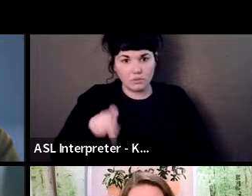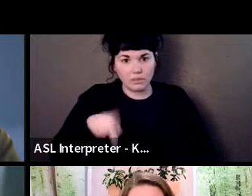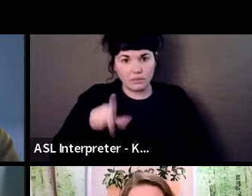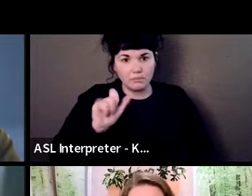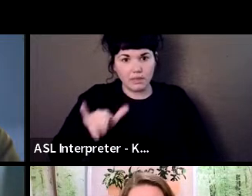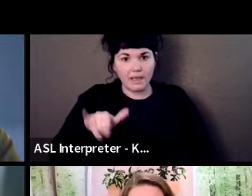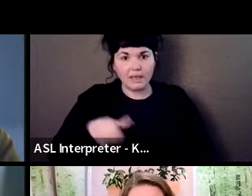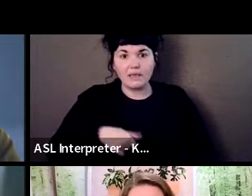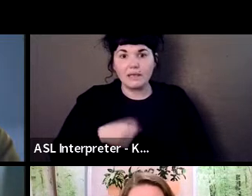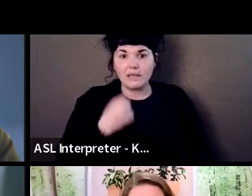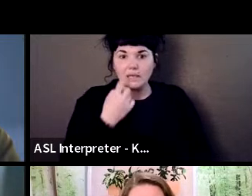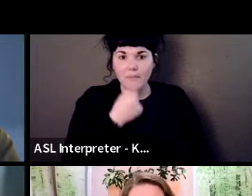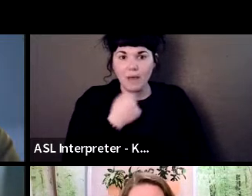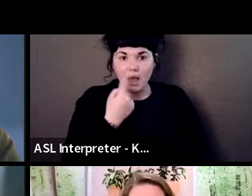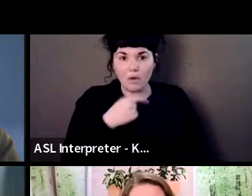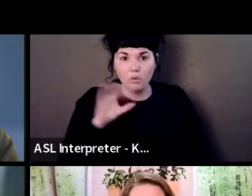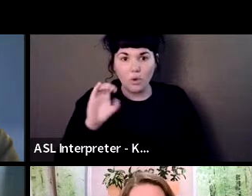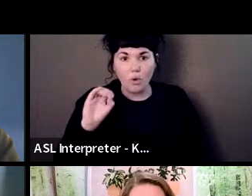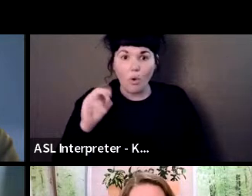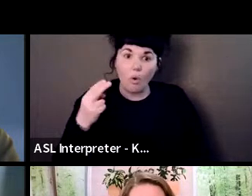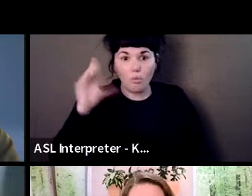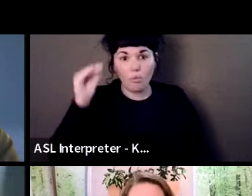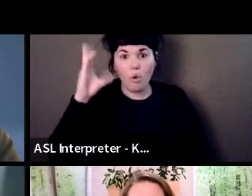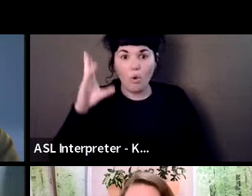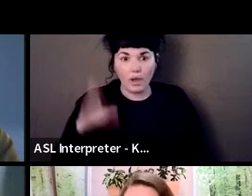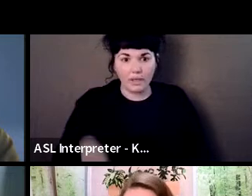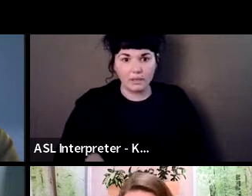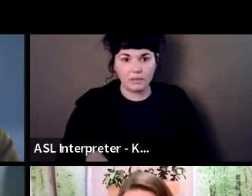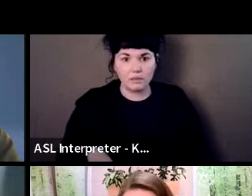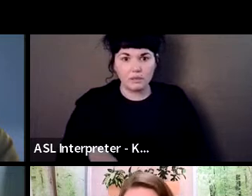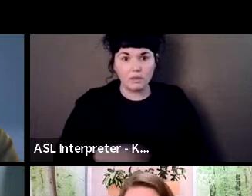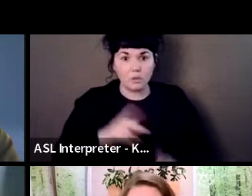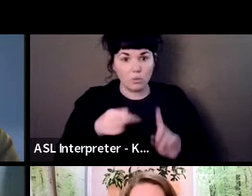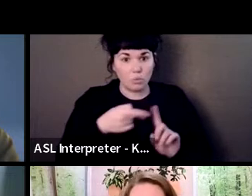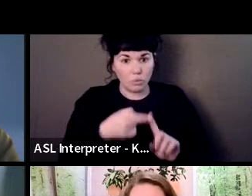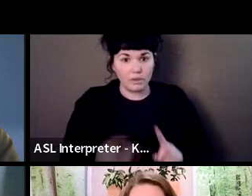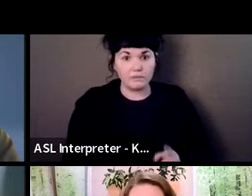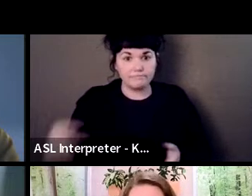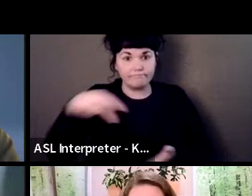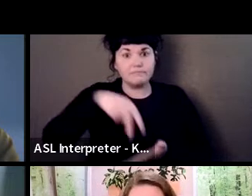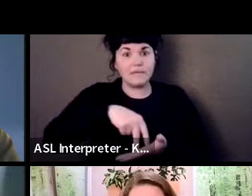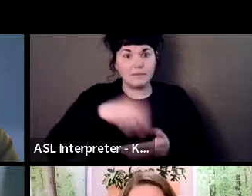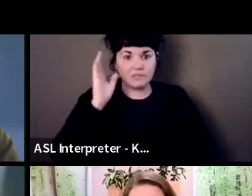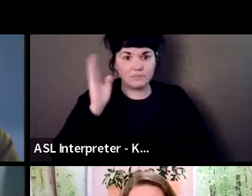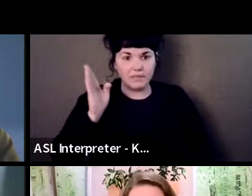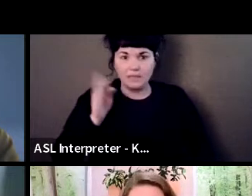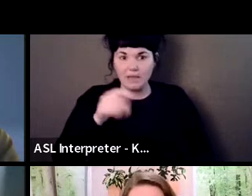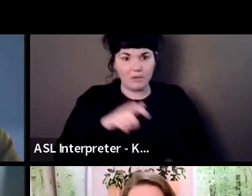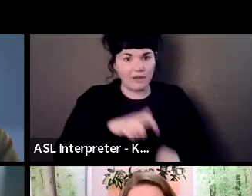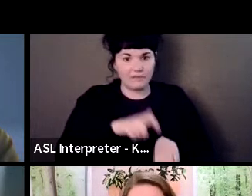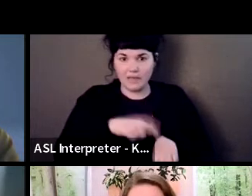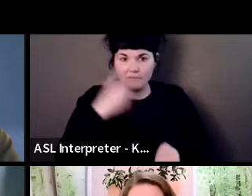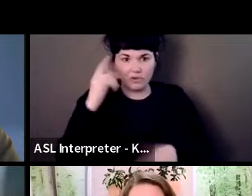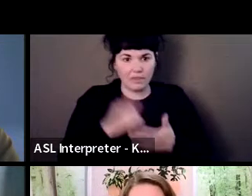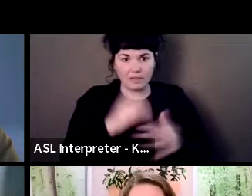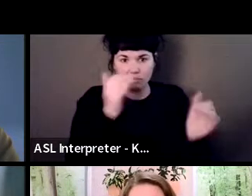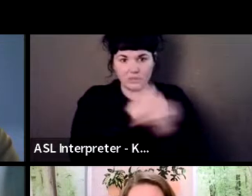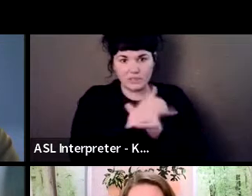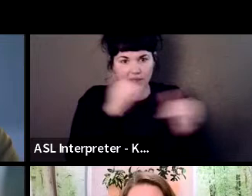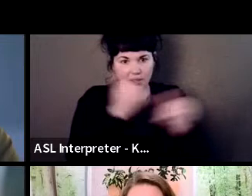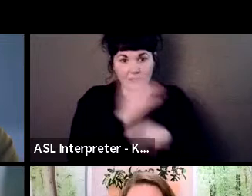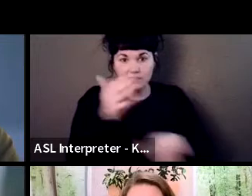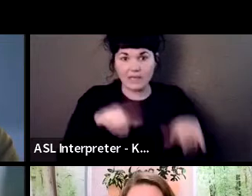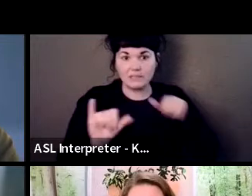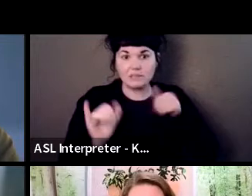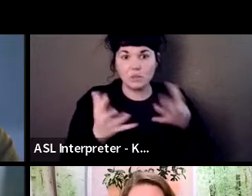boy," as I was getting up to speak. That's pretty, I don't know. I don't even have time for that. He's ridiculous. I'm still waiting to see your